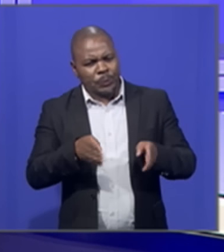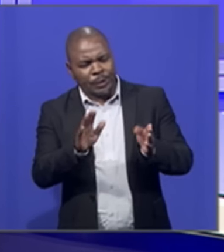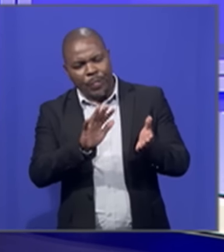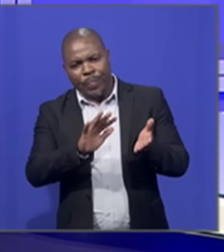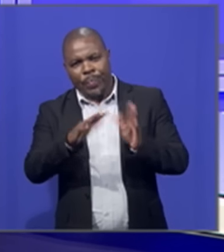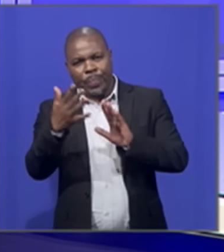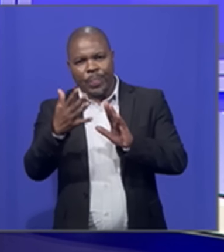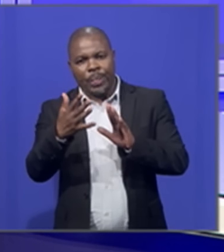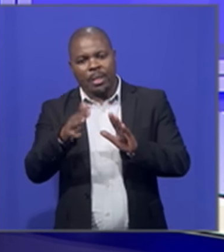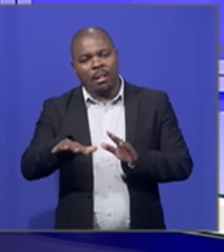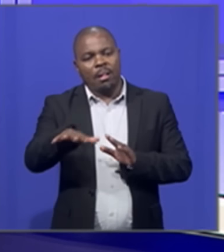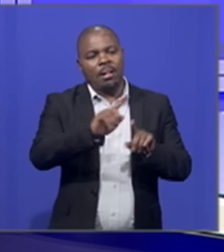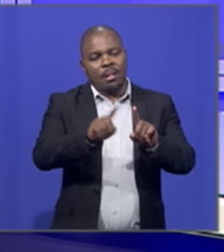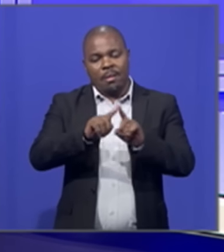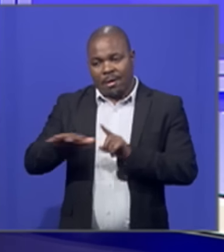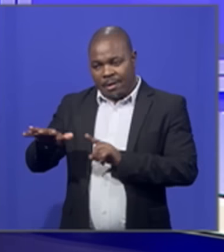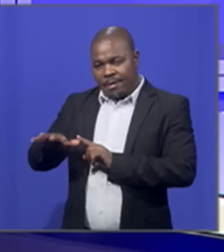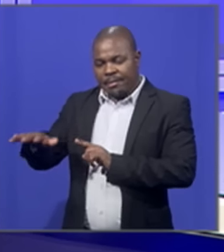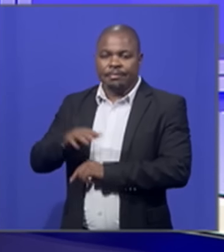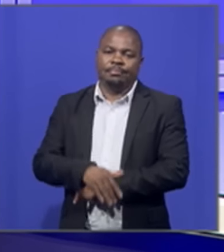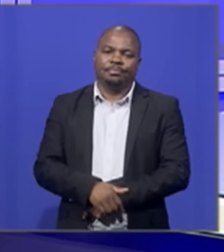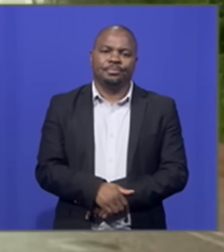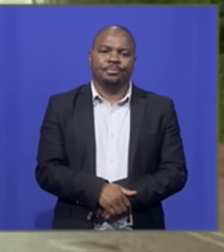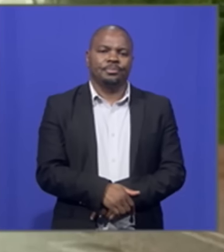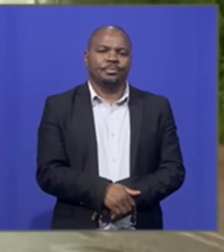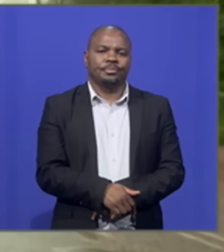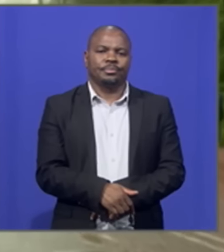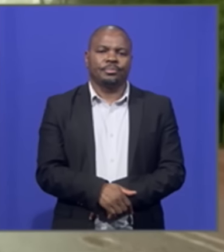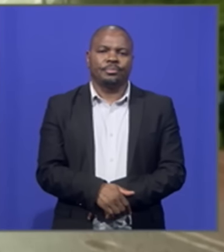ya metsaneng e mmalwa.